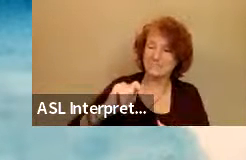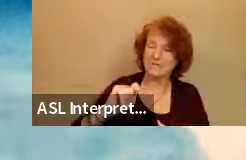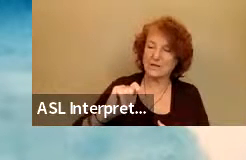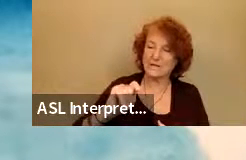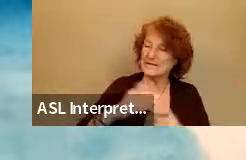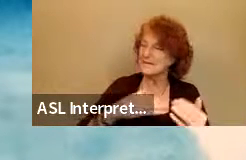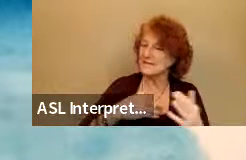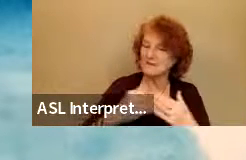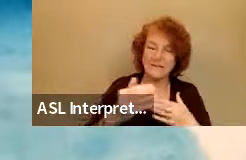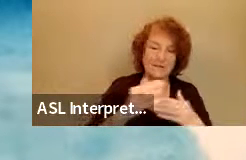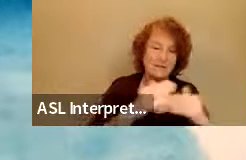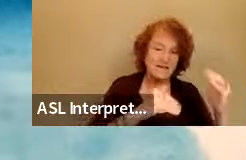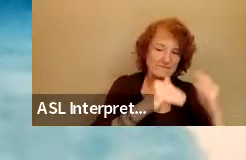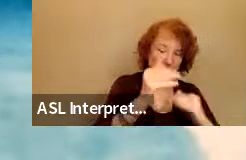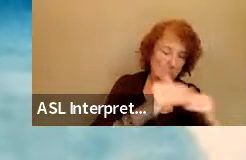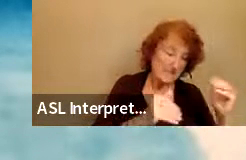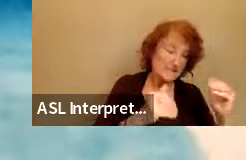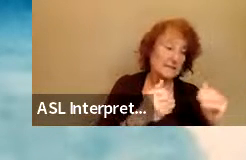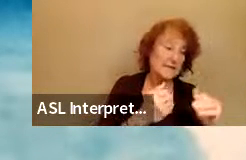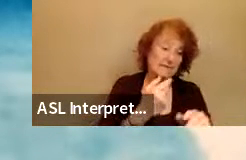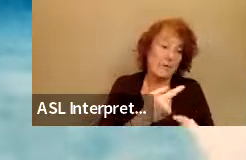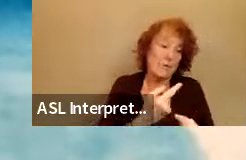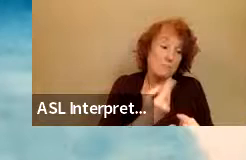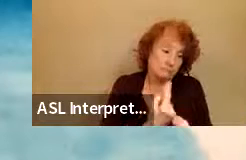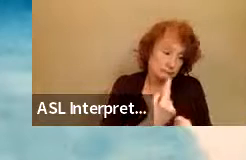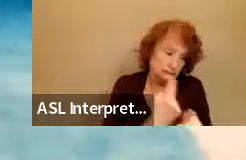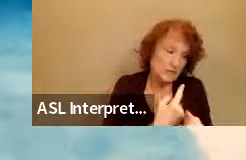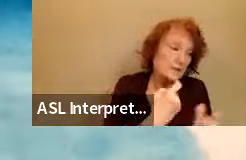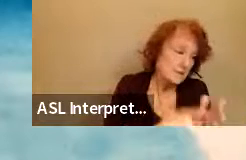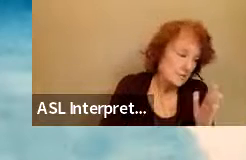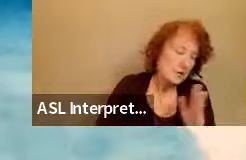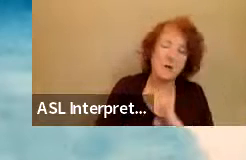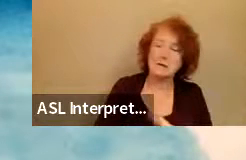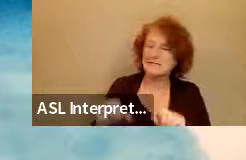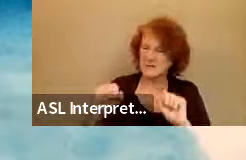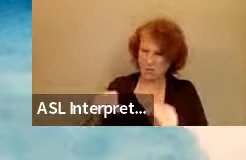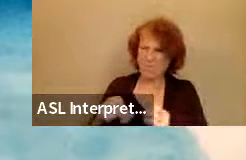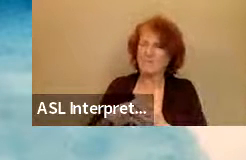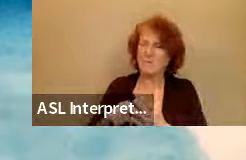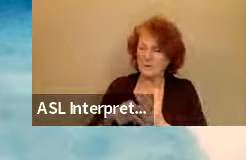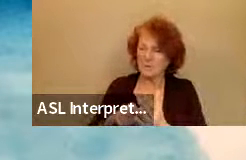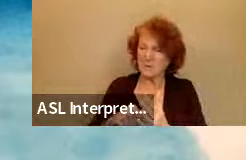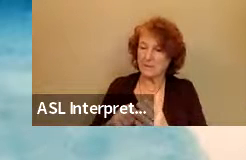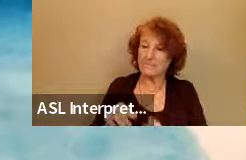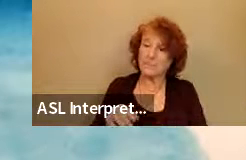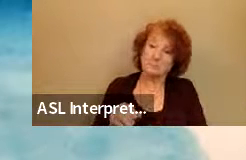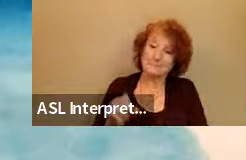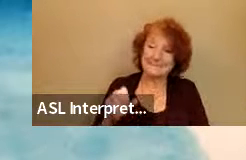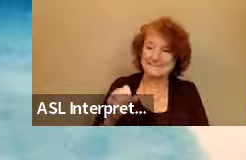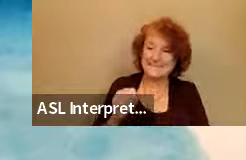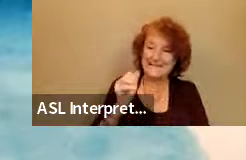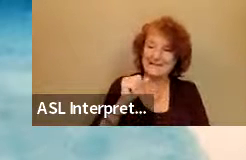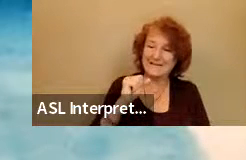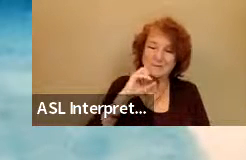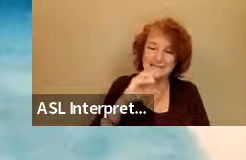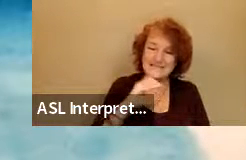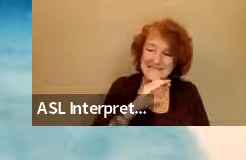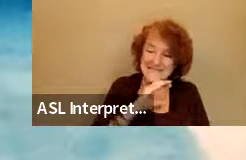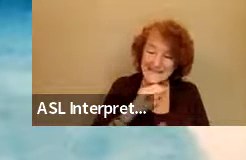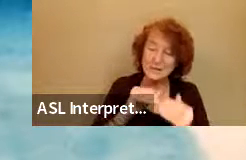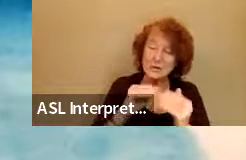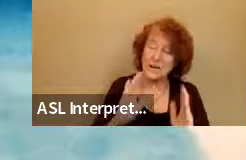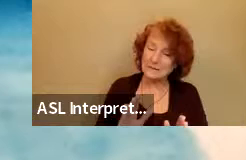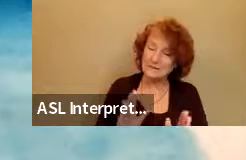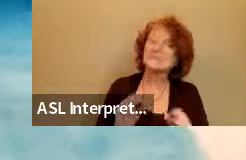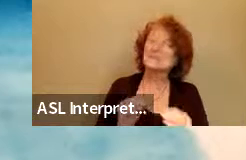affordable housing. But there is an exception. If you're building affordable senior housing, you get more FAR, meaning you're allowed to build a bigger